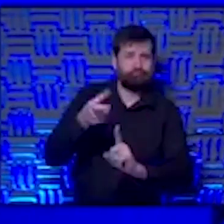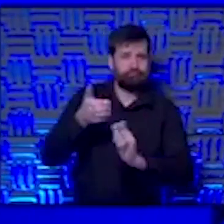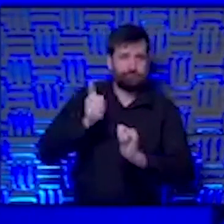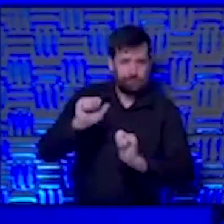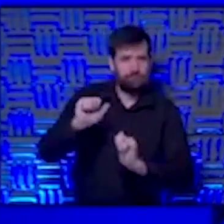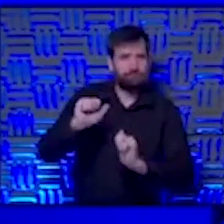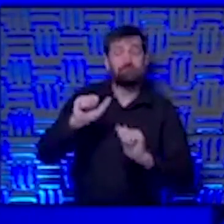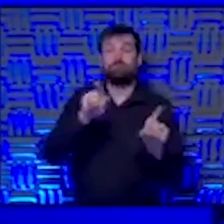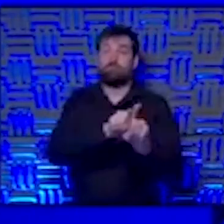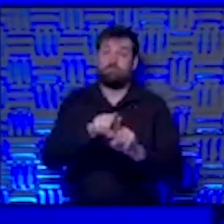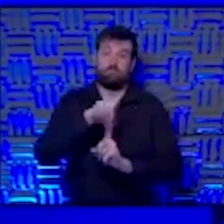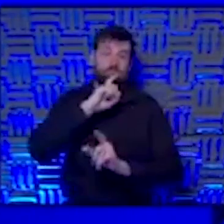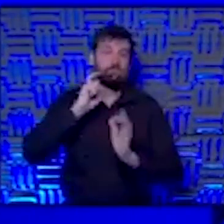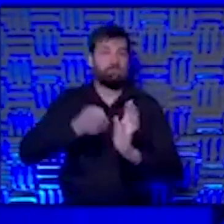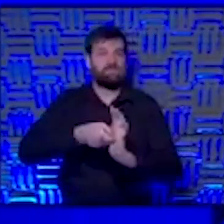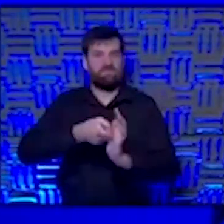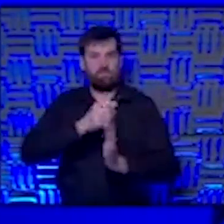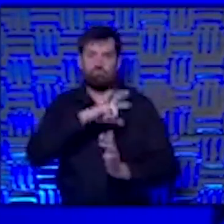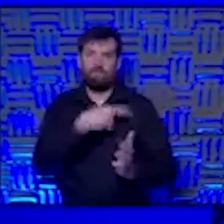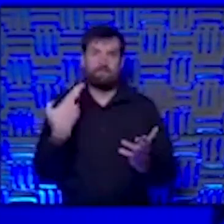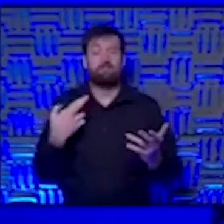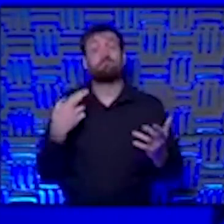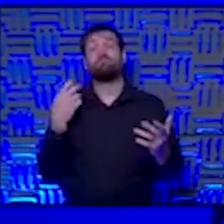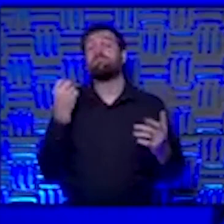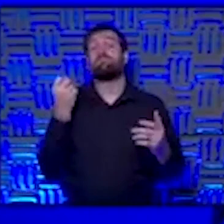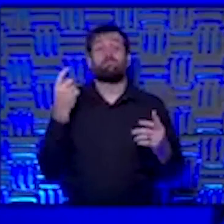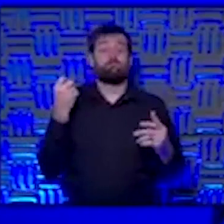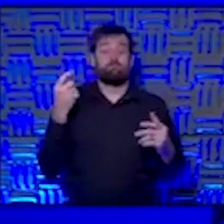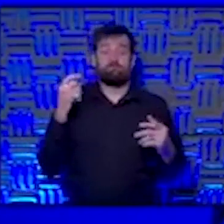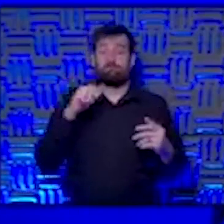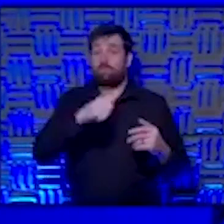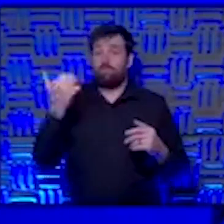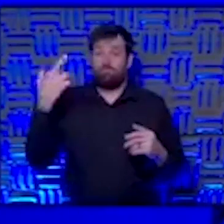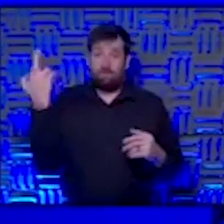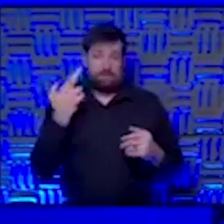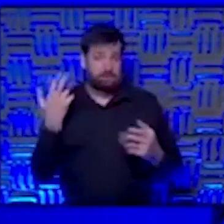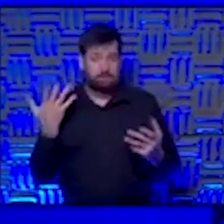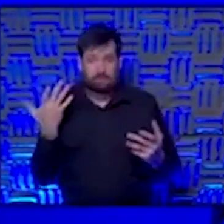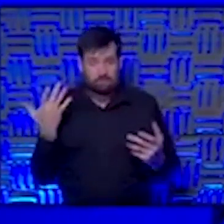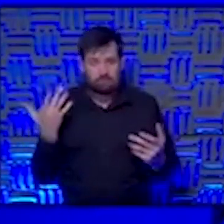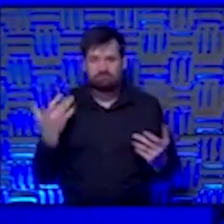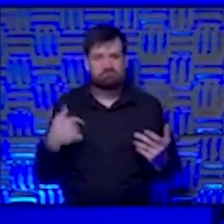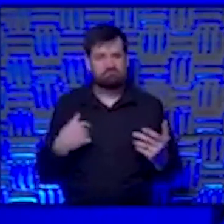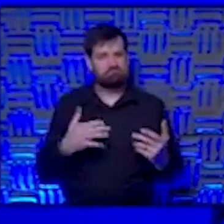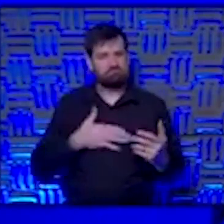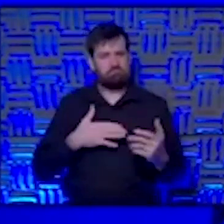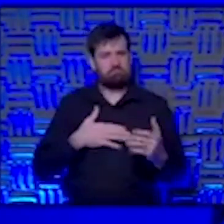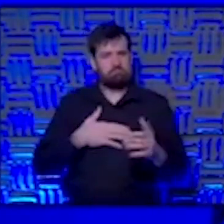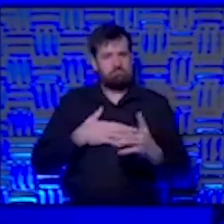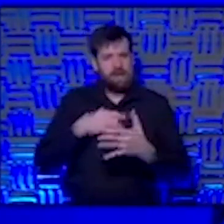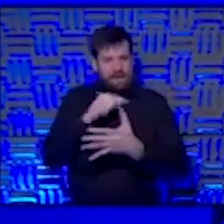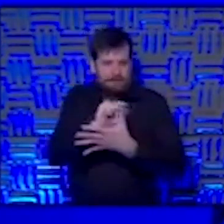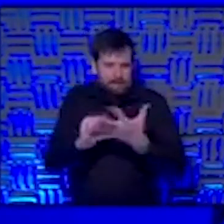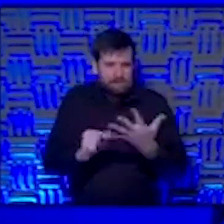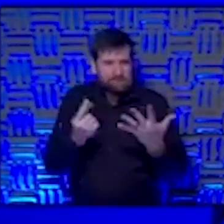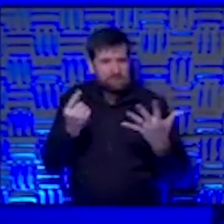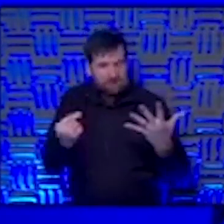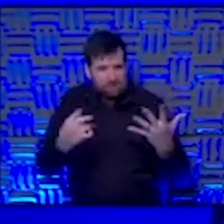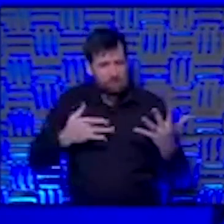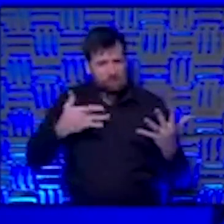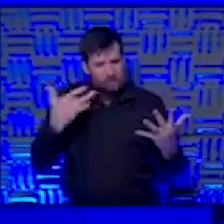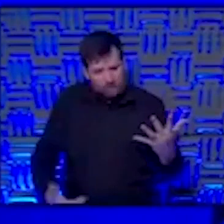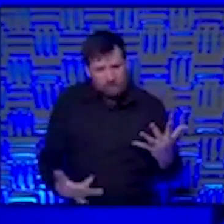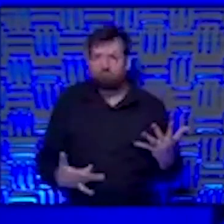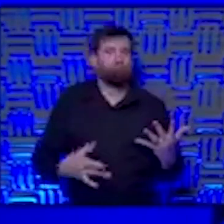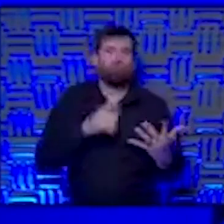well as possible, identifying risk. Another reason is because it's not going to change my practice. It's not going to change what I do in the